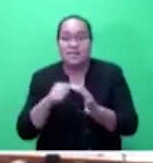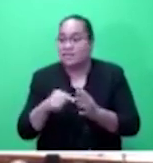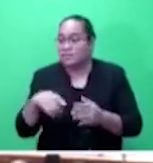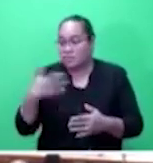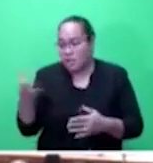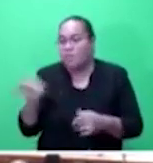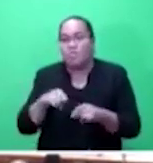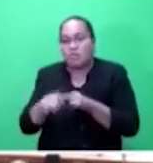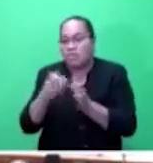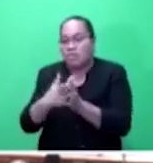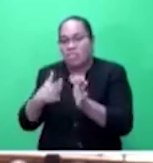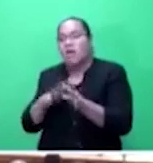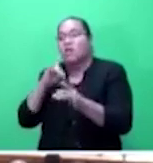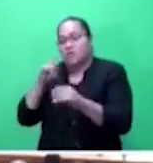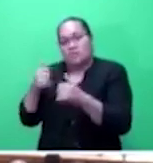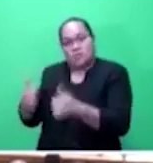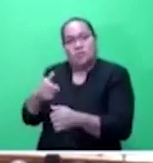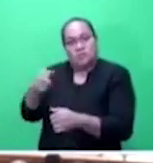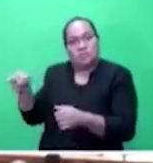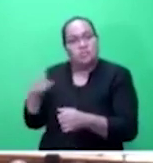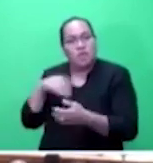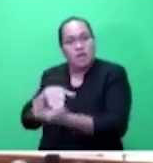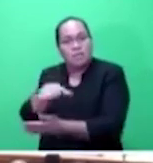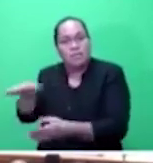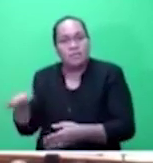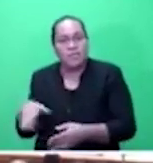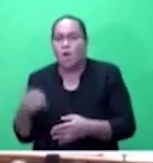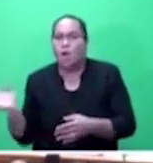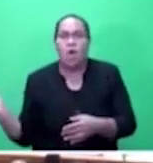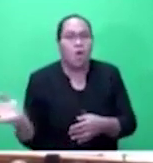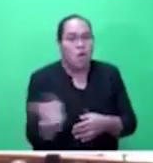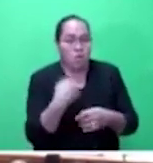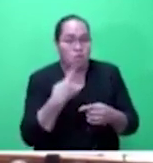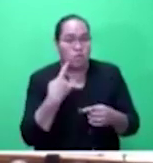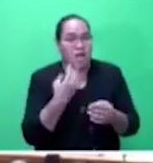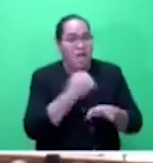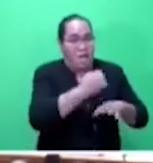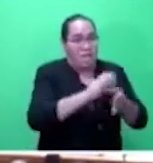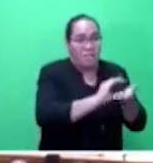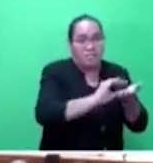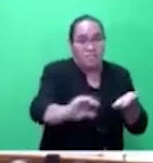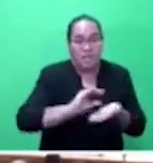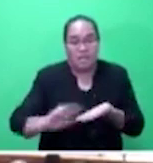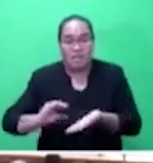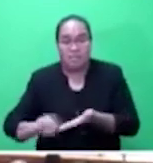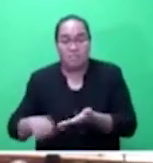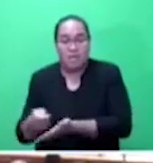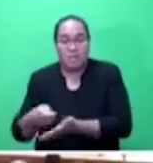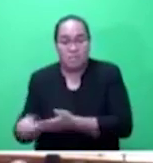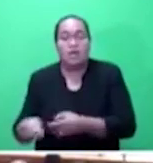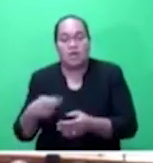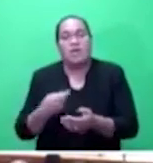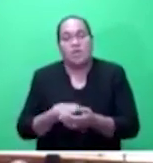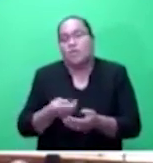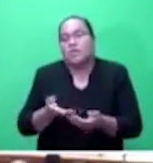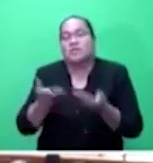most vulnerable Fijians. And all subsidized EFL customers will be granted up to one month to make the electricity